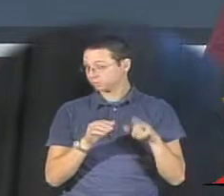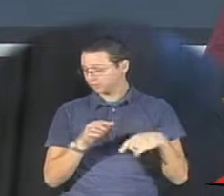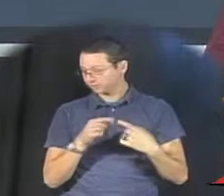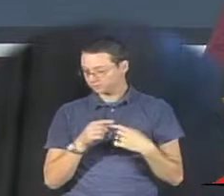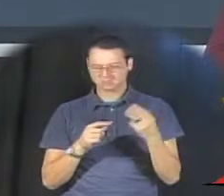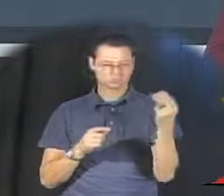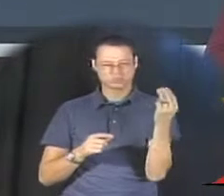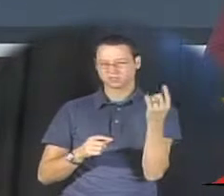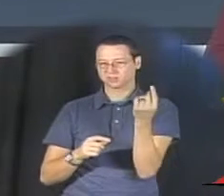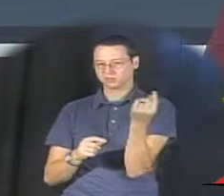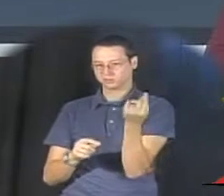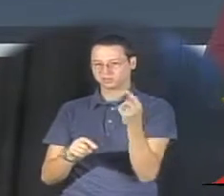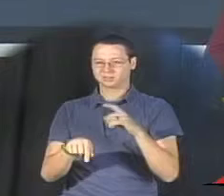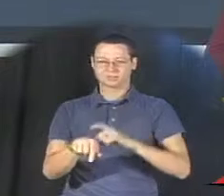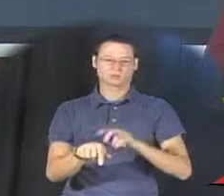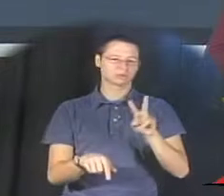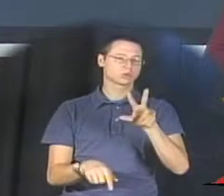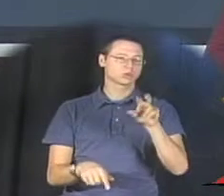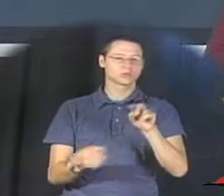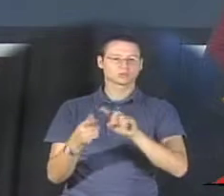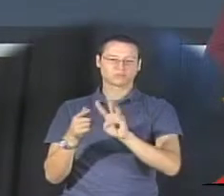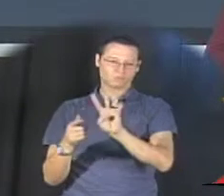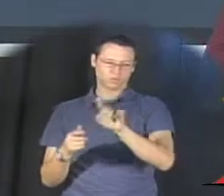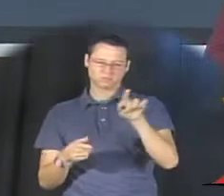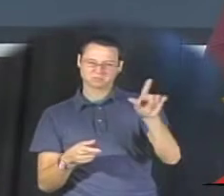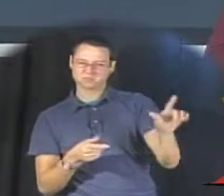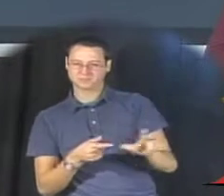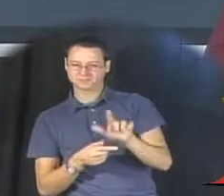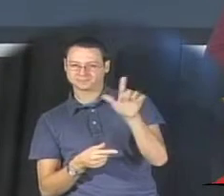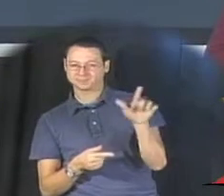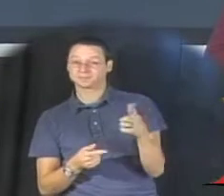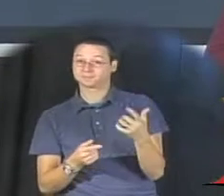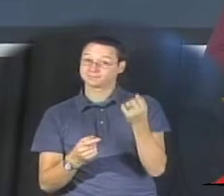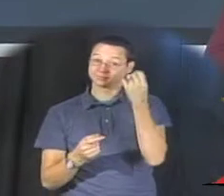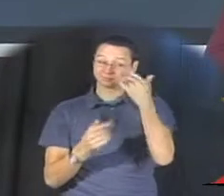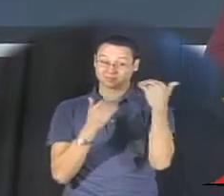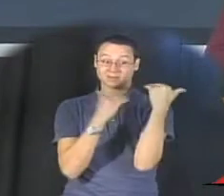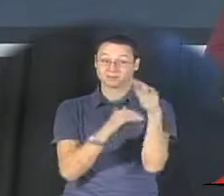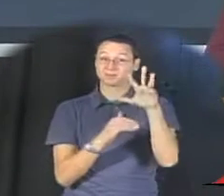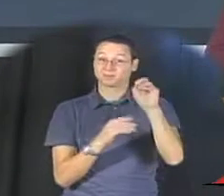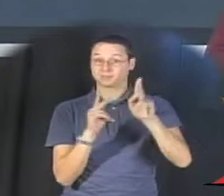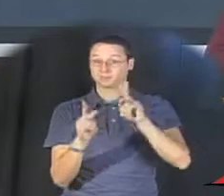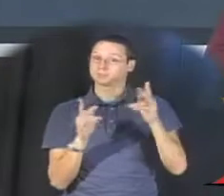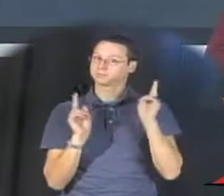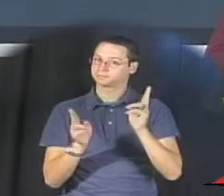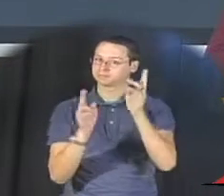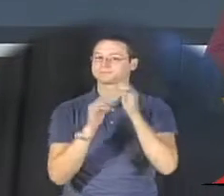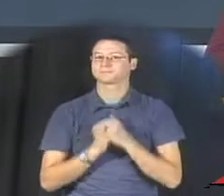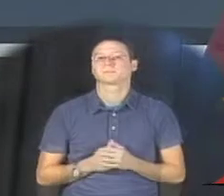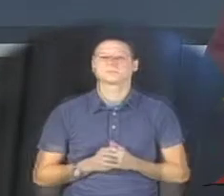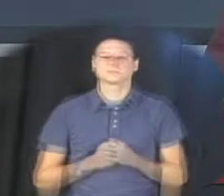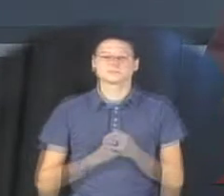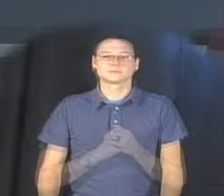from 2:30 to 4 p.m. in the Media Center. Space is limited to 50 people, so don't delay.